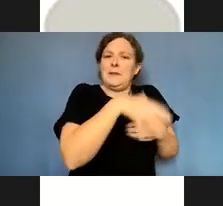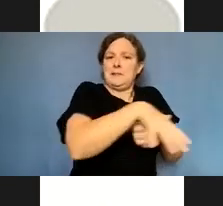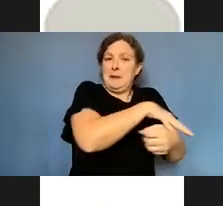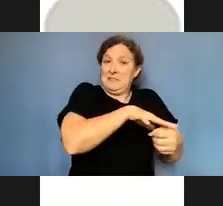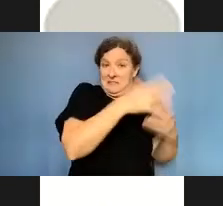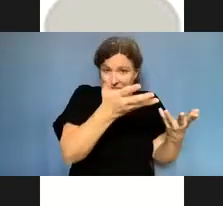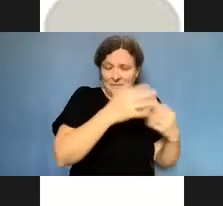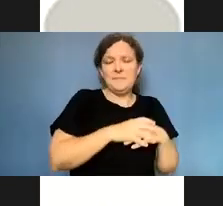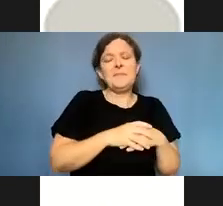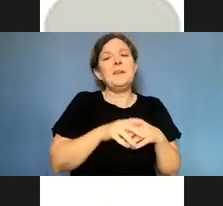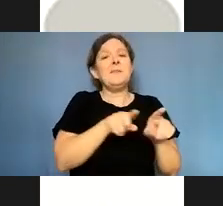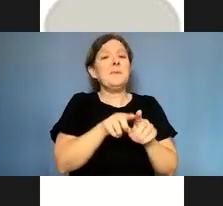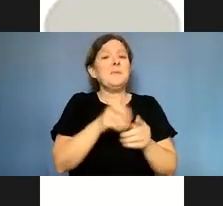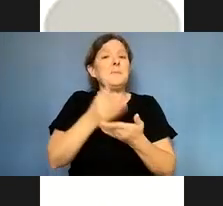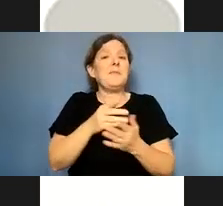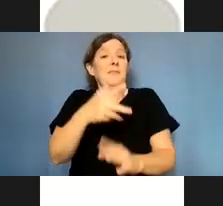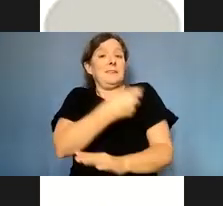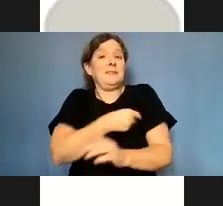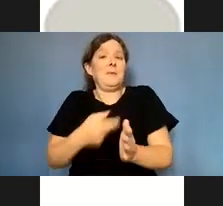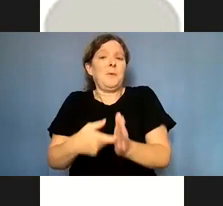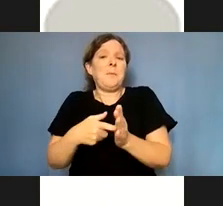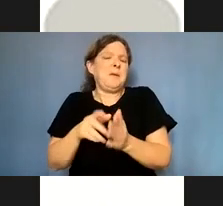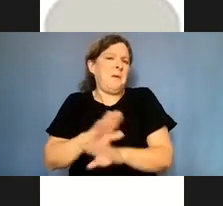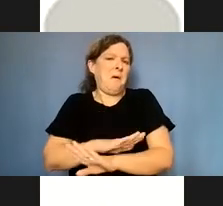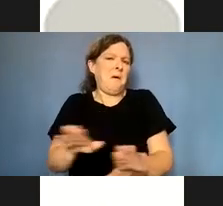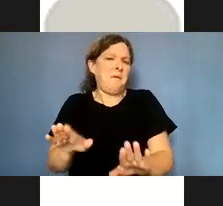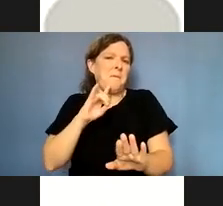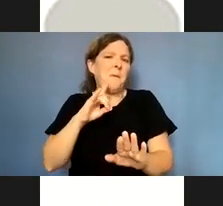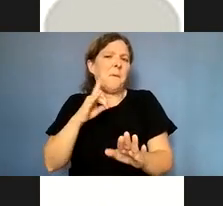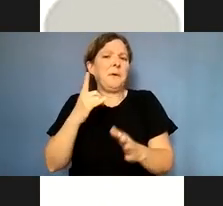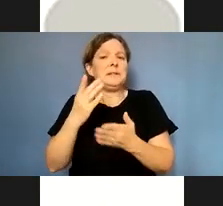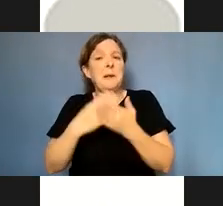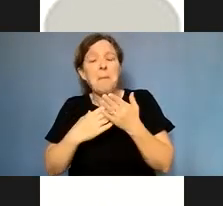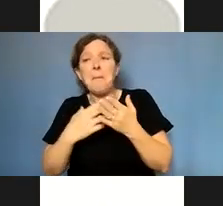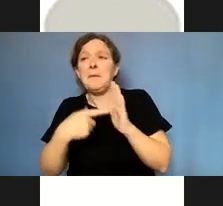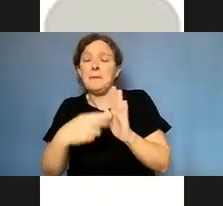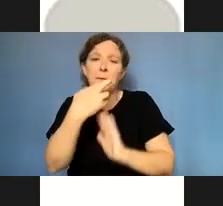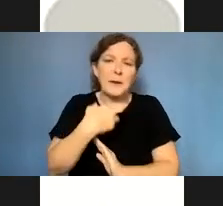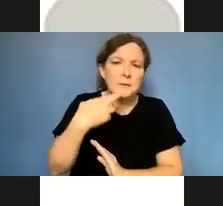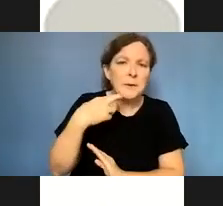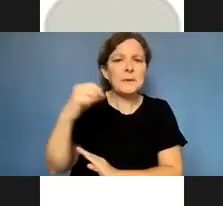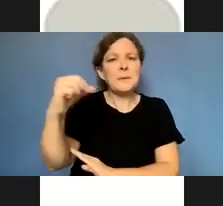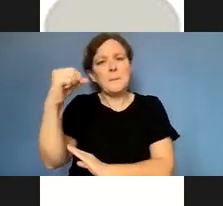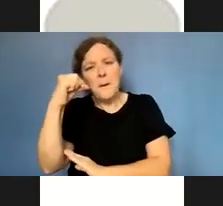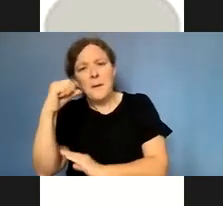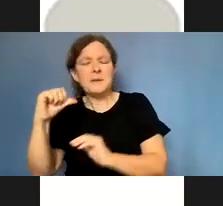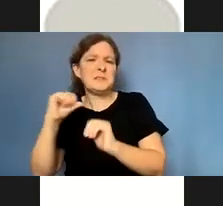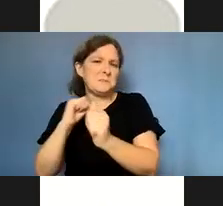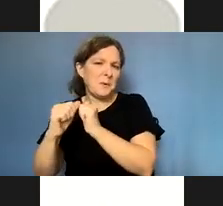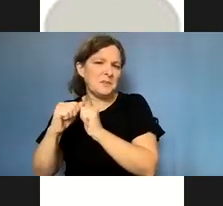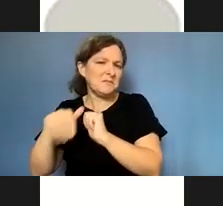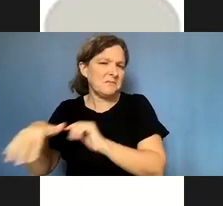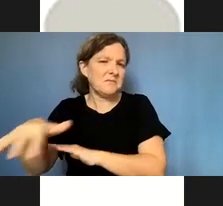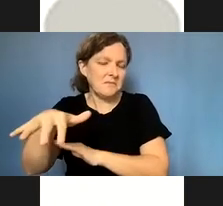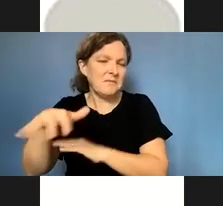and remove proof of vaccination requirements for some spaces, including restaurants, bars, and sports and recreational facilities. So this speaks